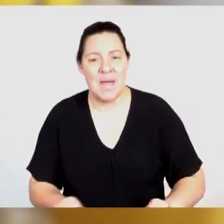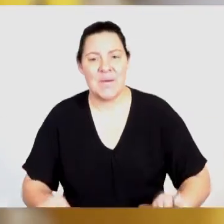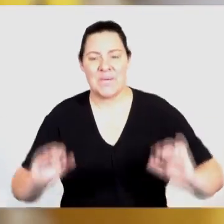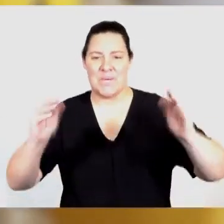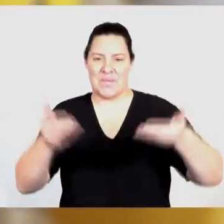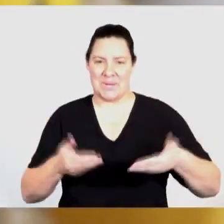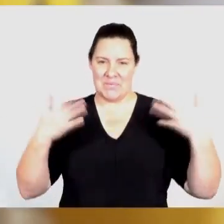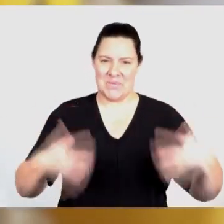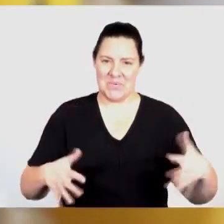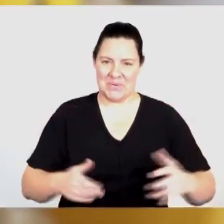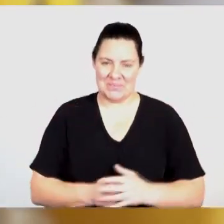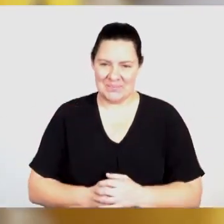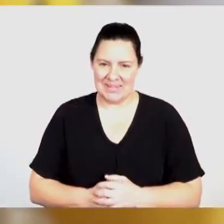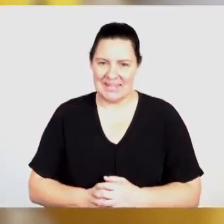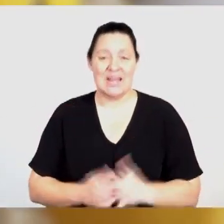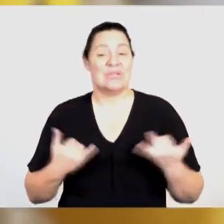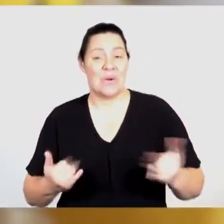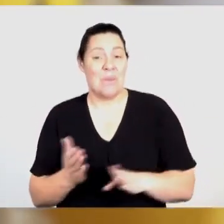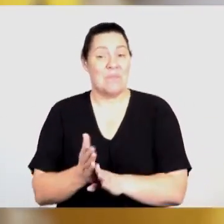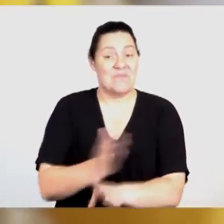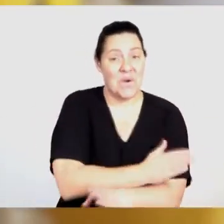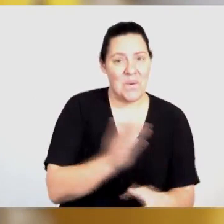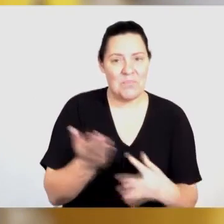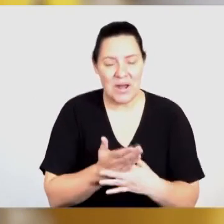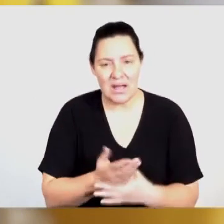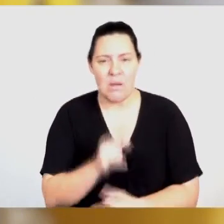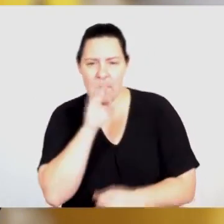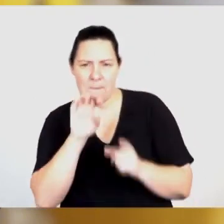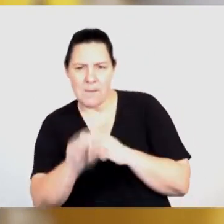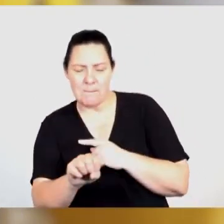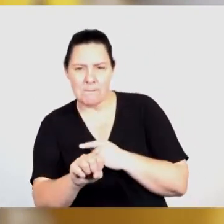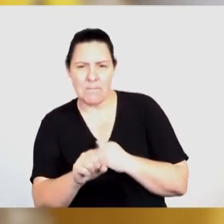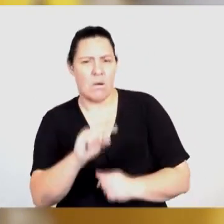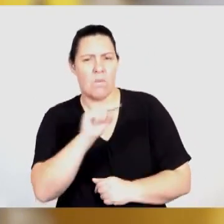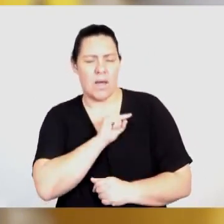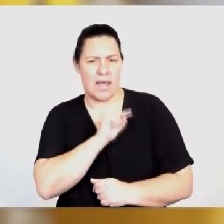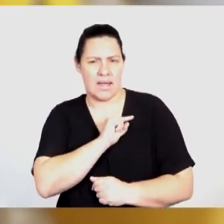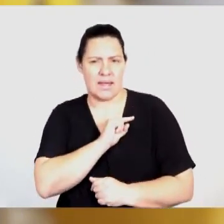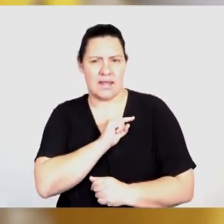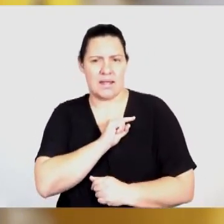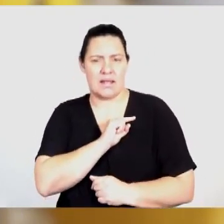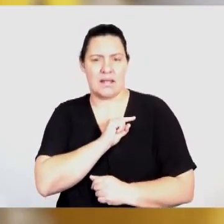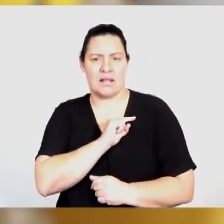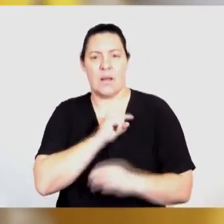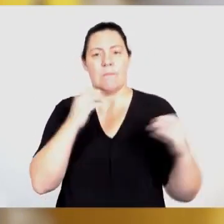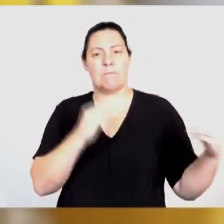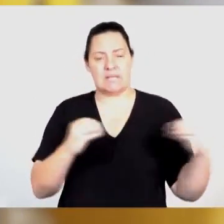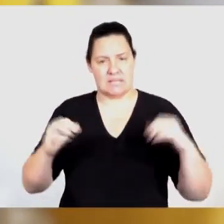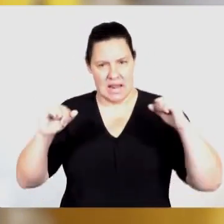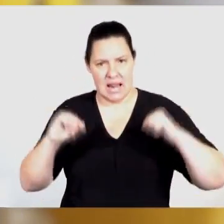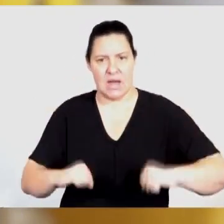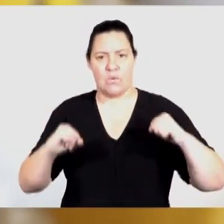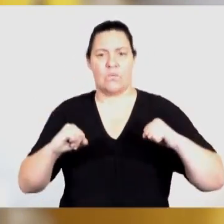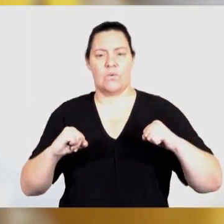Welcome back, dear learners, from the ad break. Before the ad break, we found out the reasons why a business